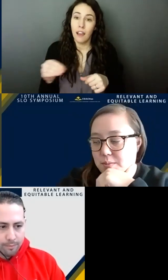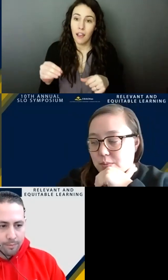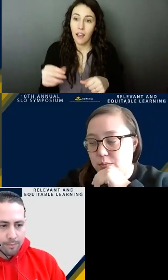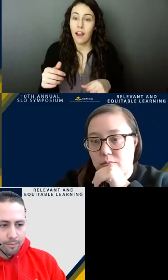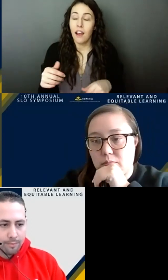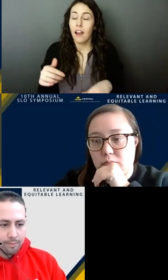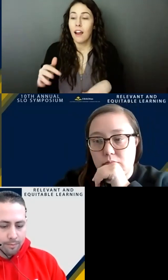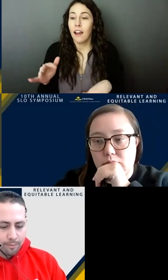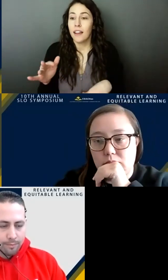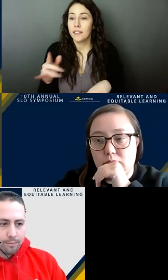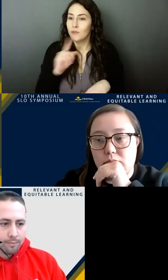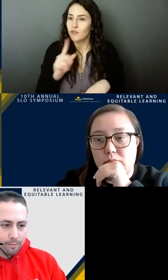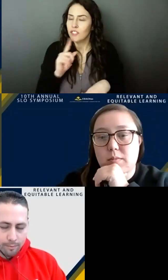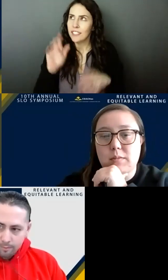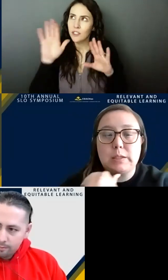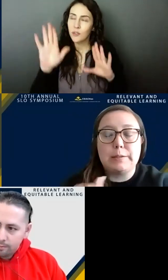great